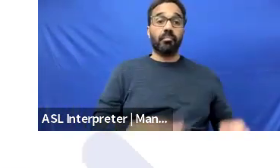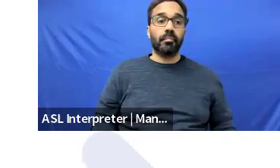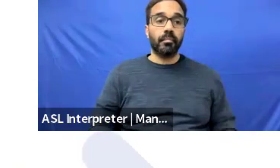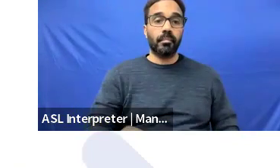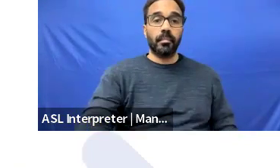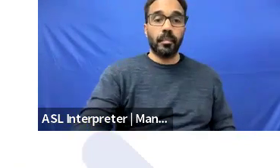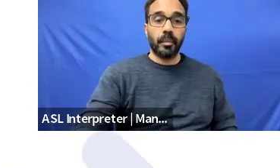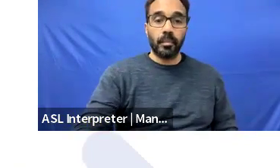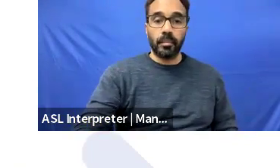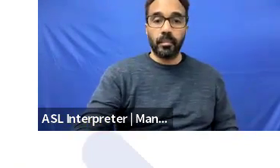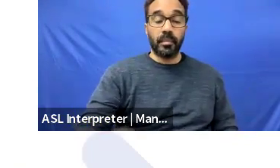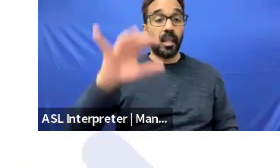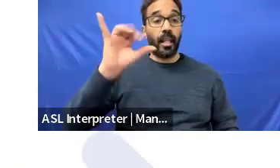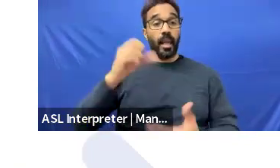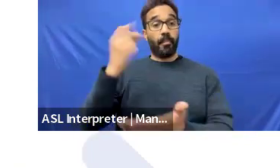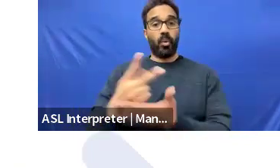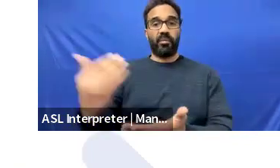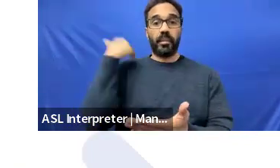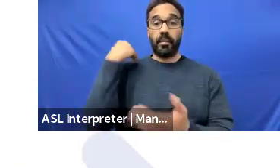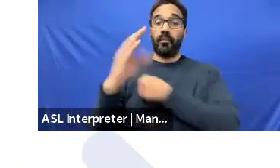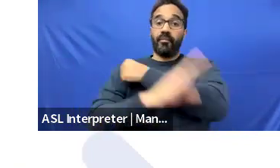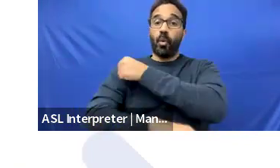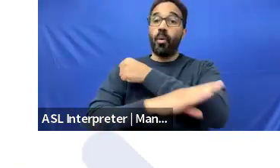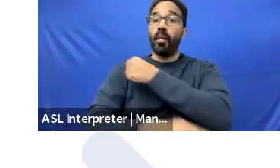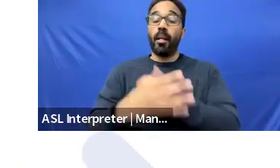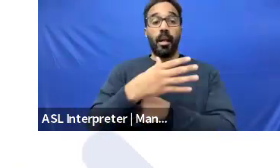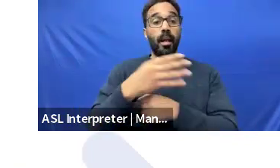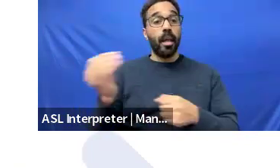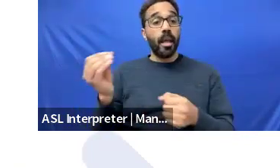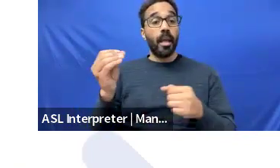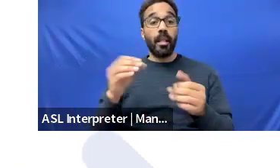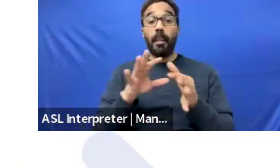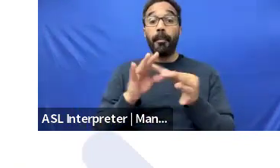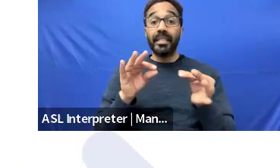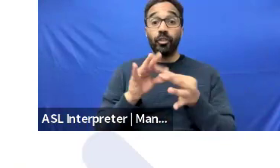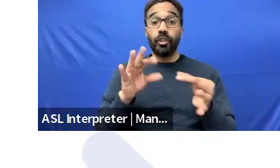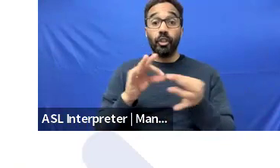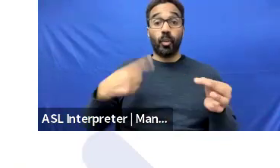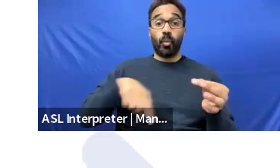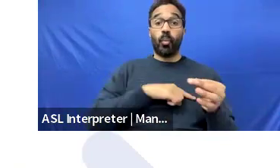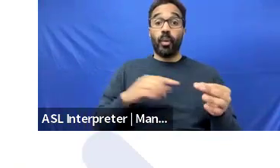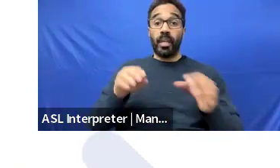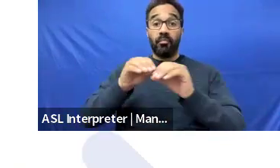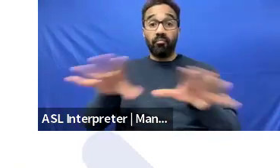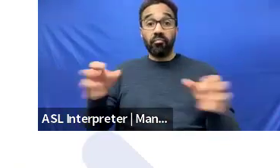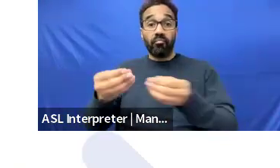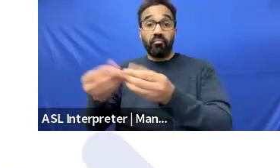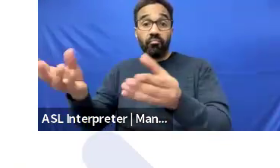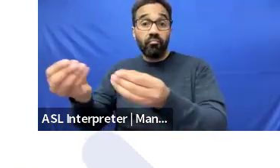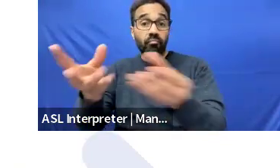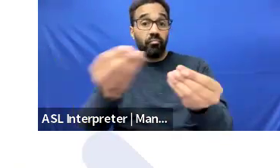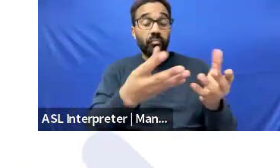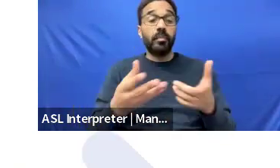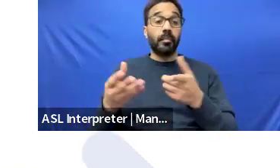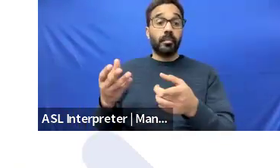It was approved back in the fall, and the messaging that we provided and still are talking about is